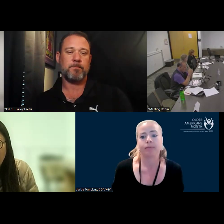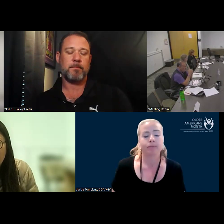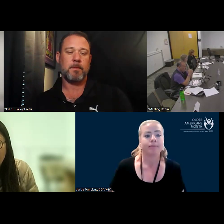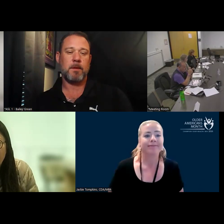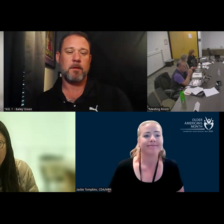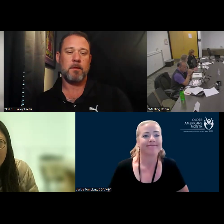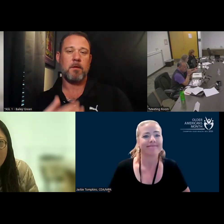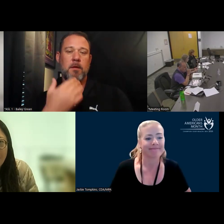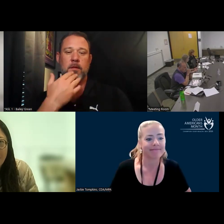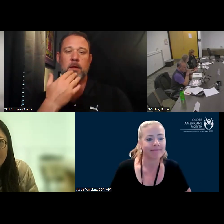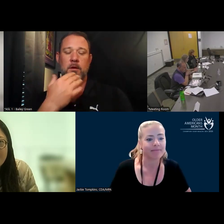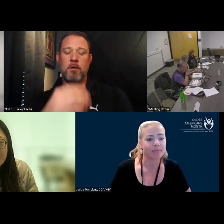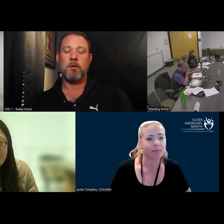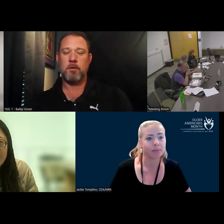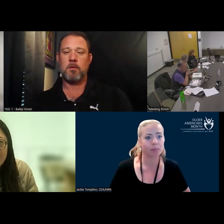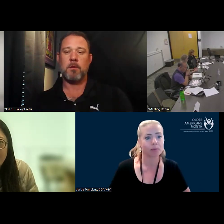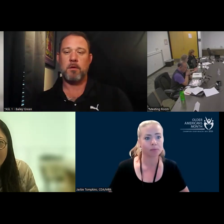Thank you for sharing that as well, Jackie.